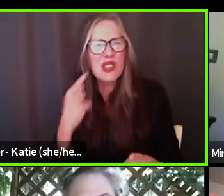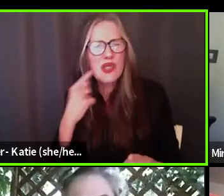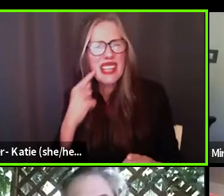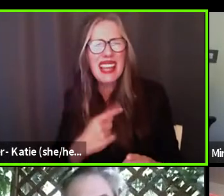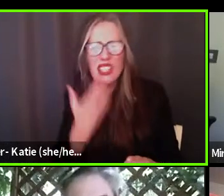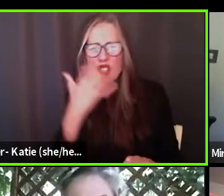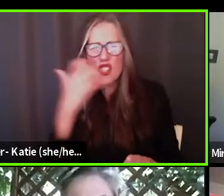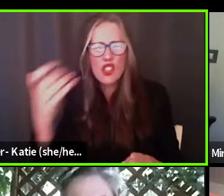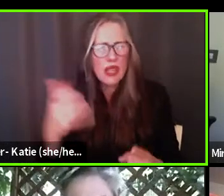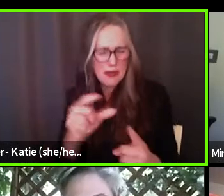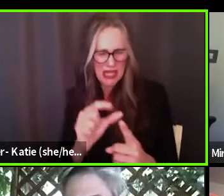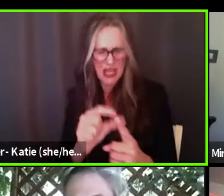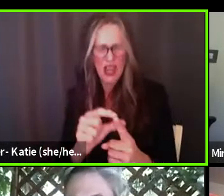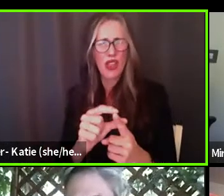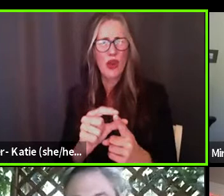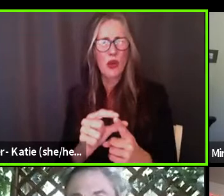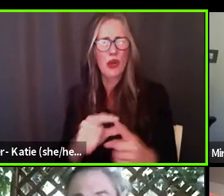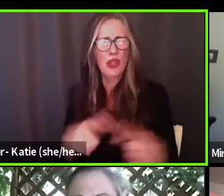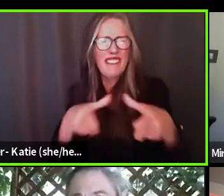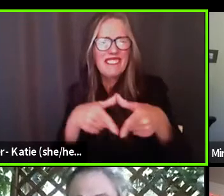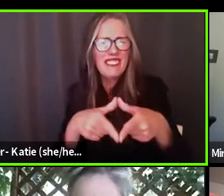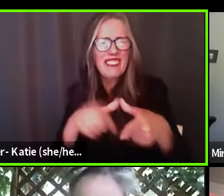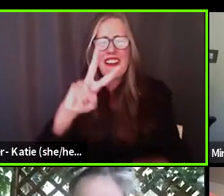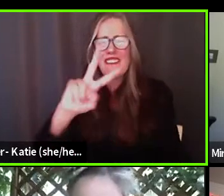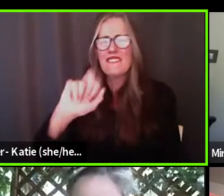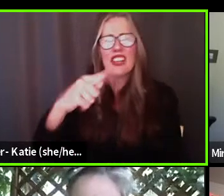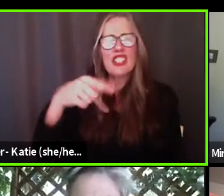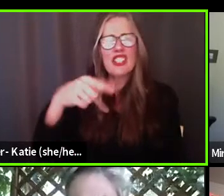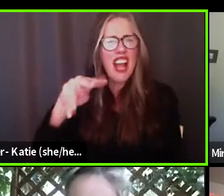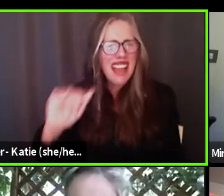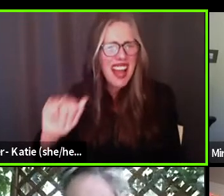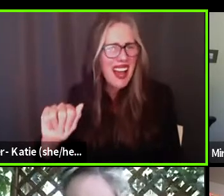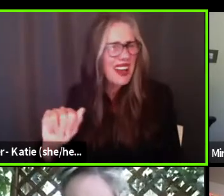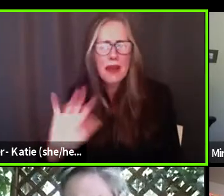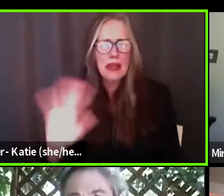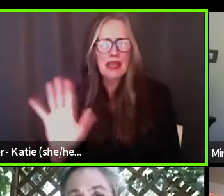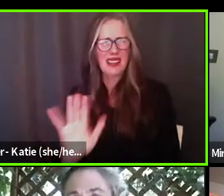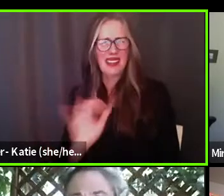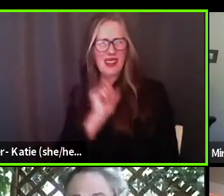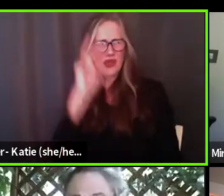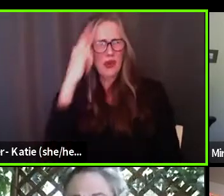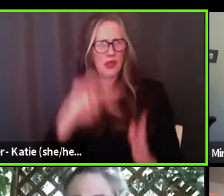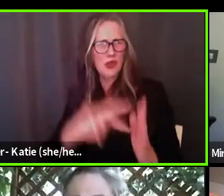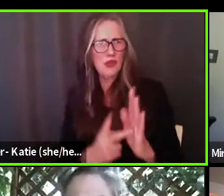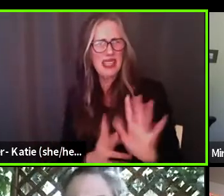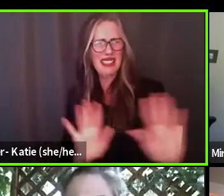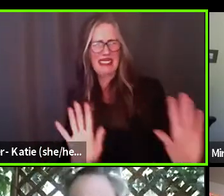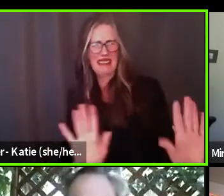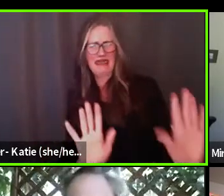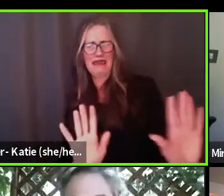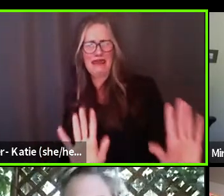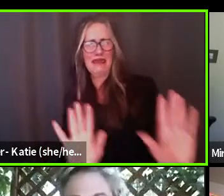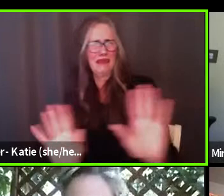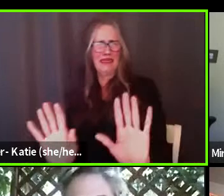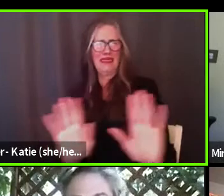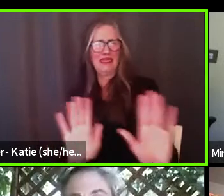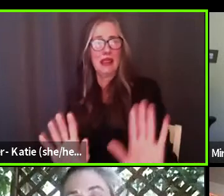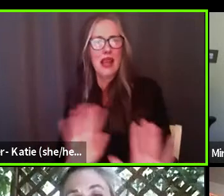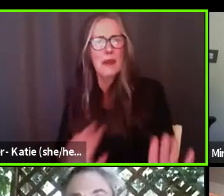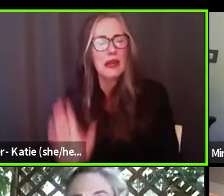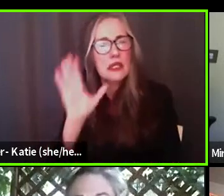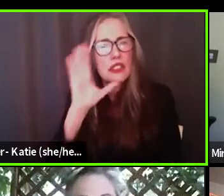you know and i was like i was like well if i were screaming in vagina you would know what that is right but i you know it was so